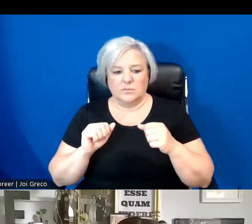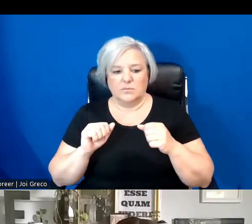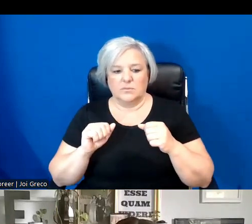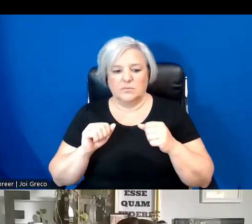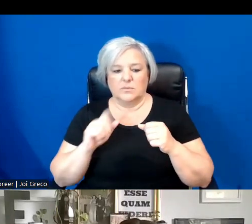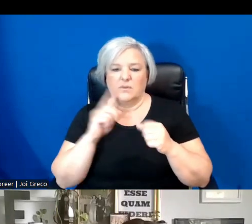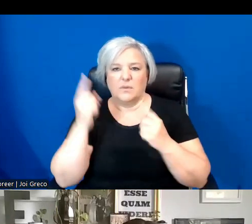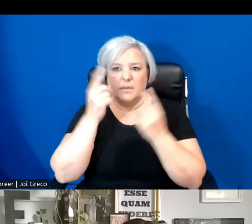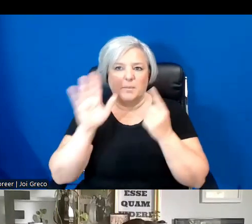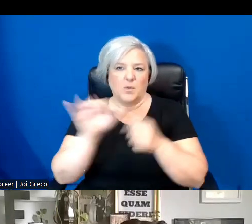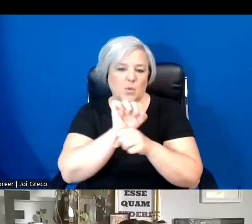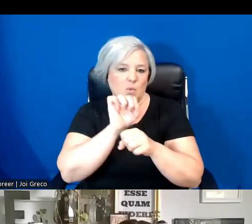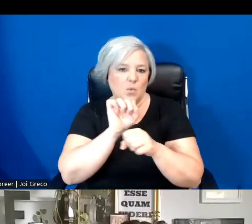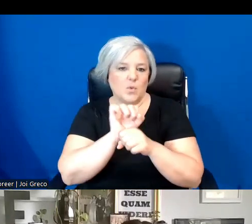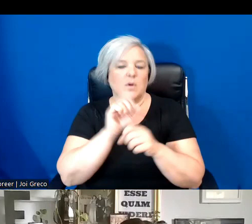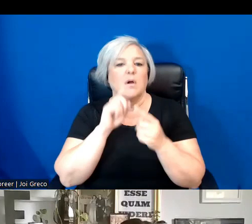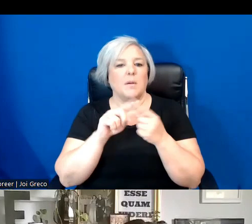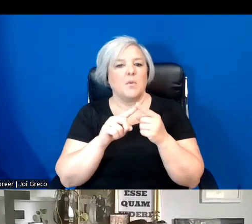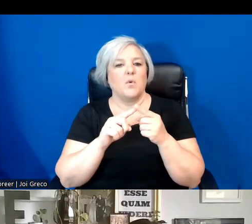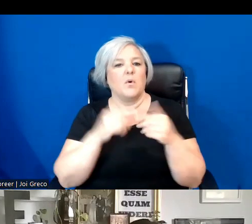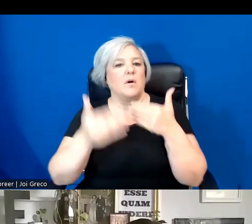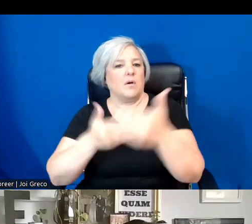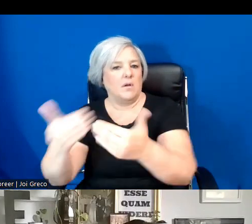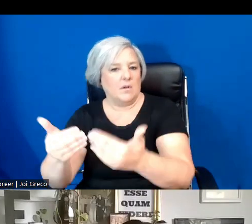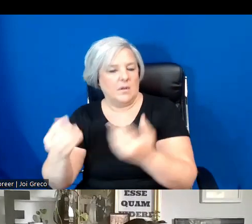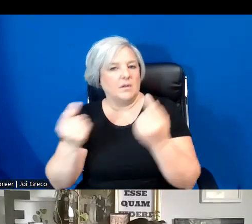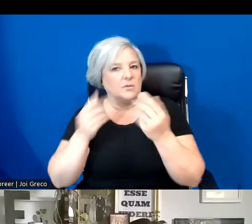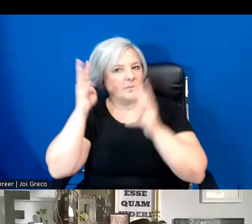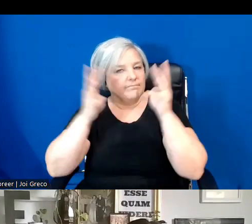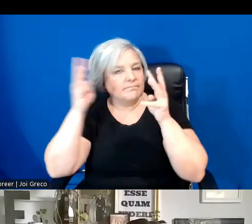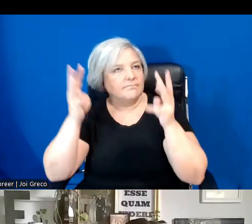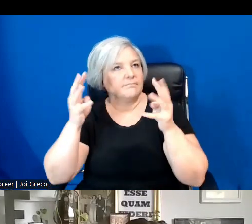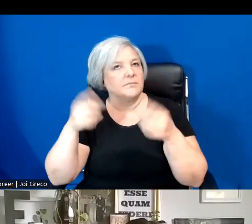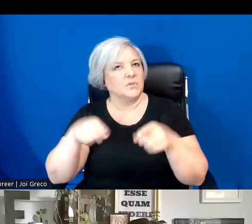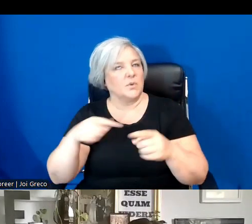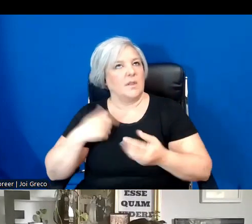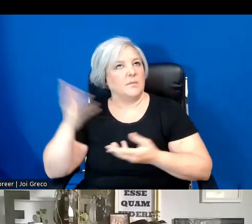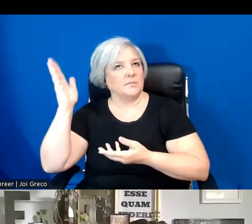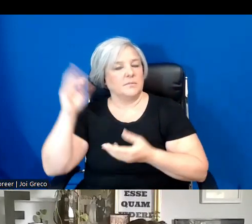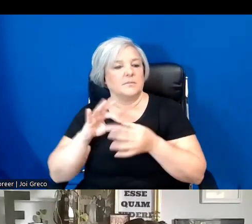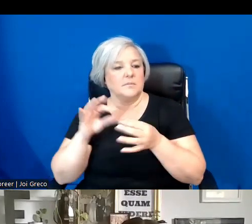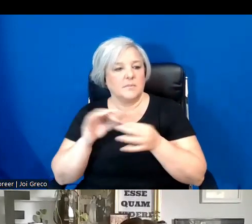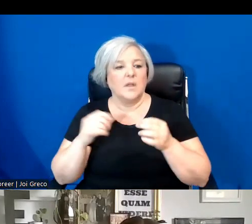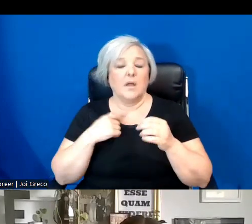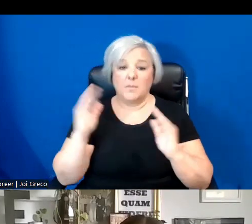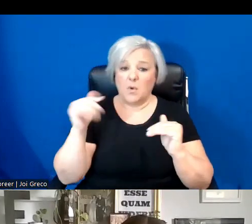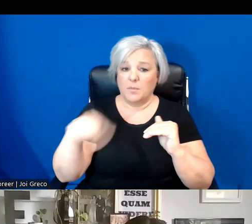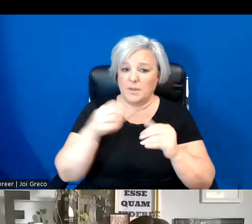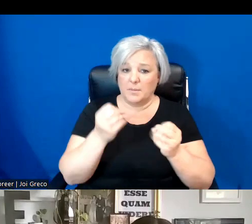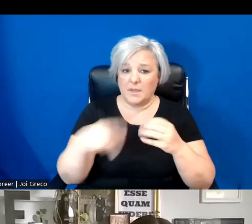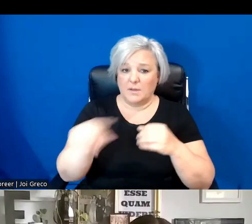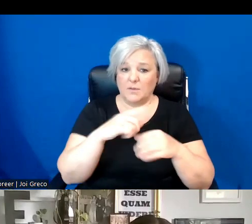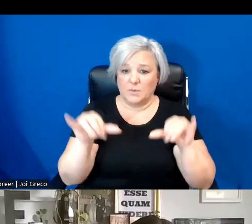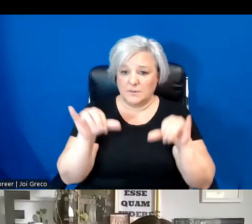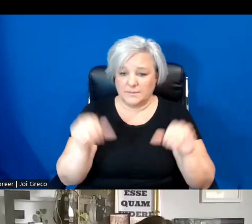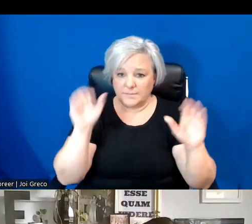about your work, a more upstream approach. So I hope you might bring your creative thinking hat while I talk. I'm hoping that many of you will be able to stay present.